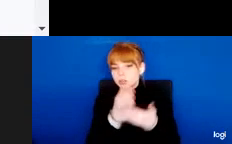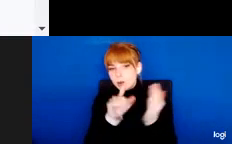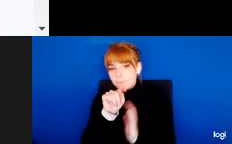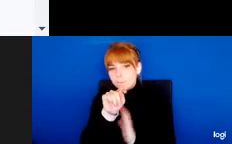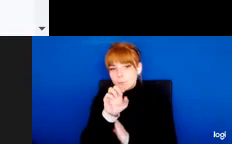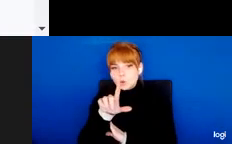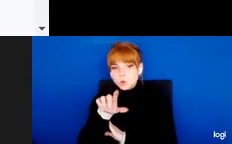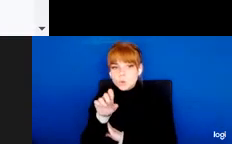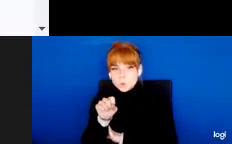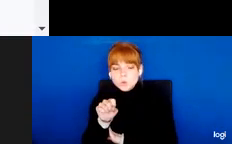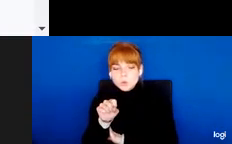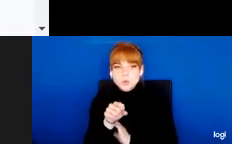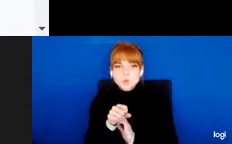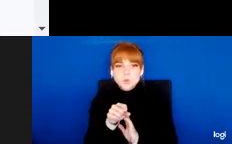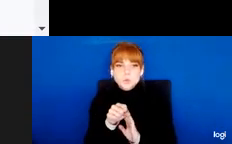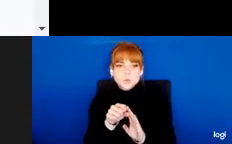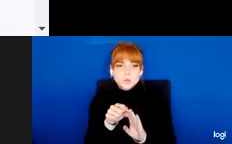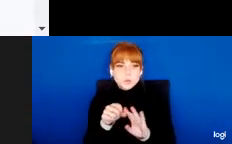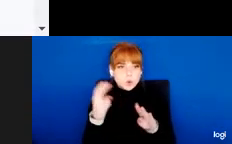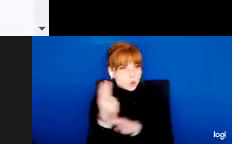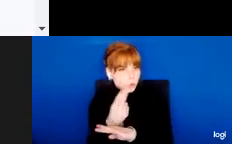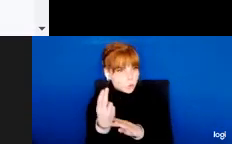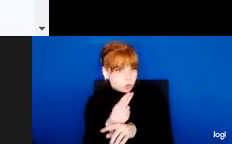strive for good contrast.